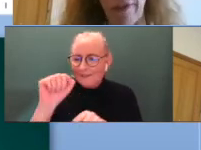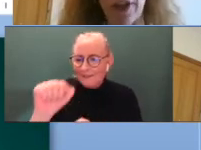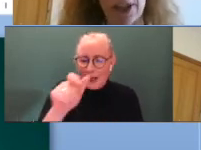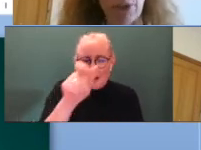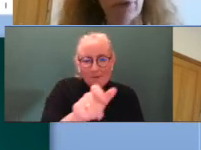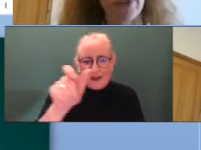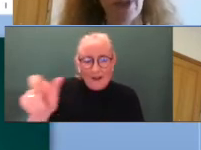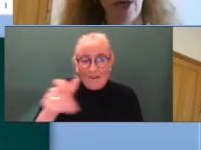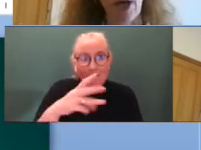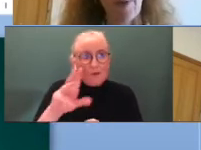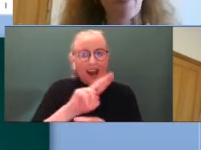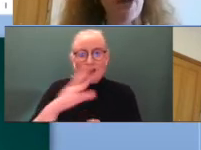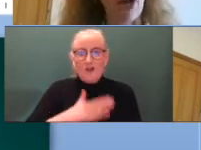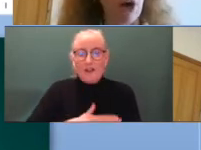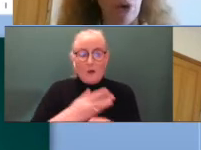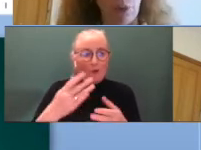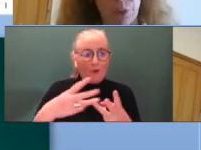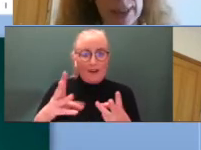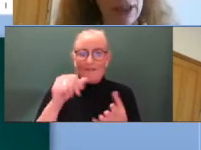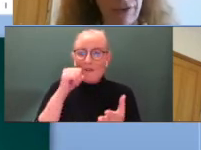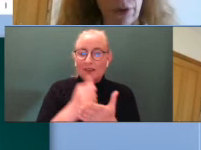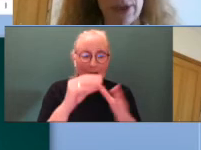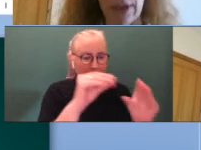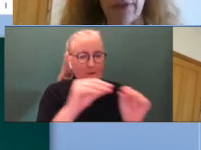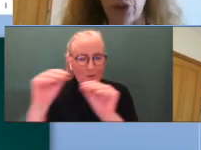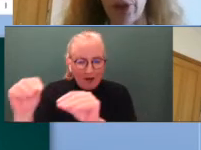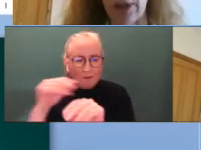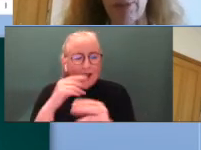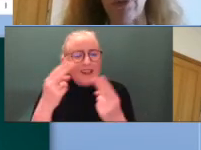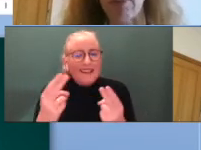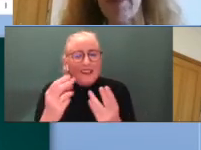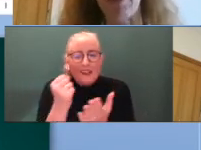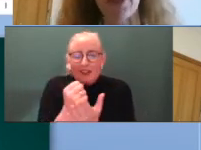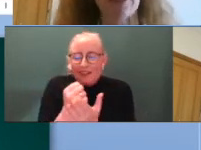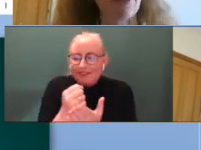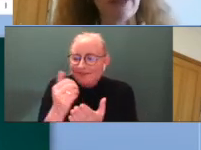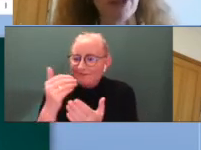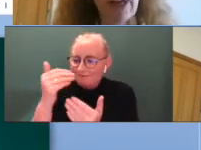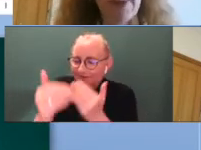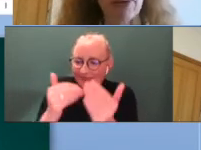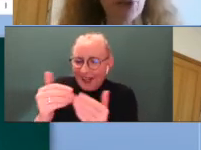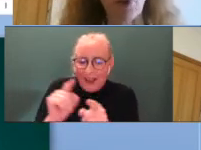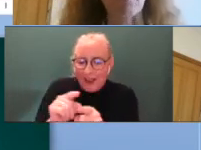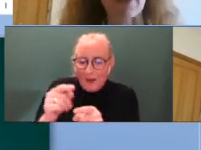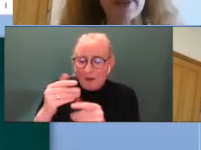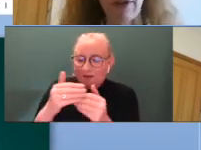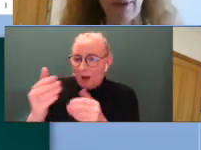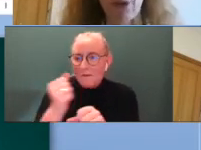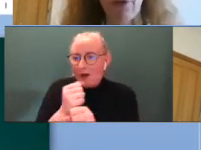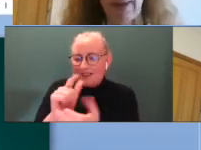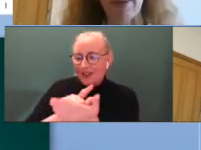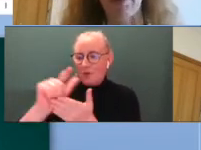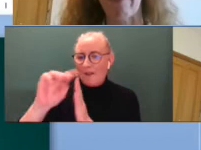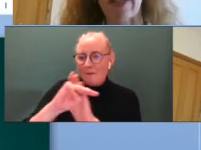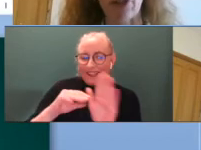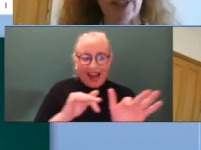when they first moved. This study focused on individuals that had moved and maybe within, I think it was around about 12 months of them